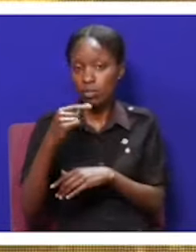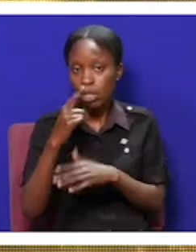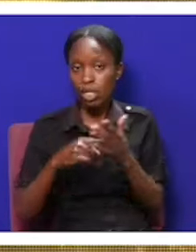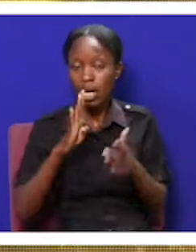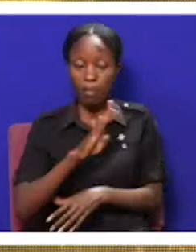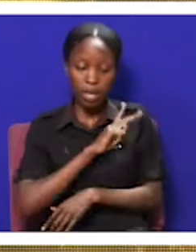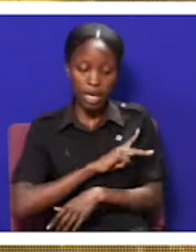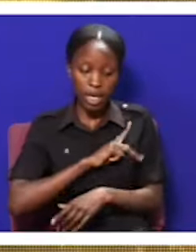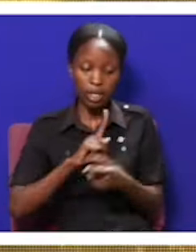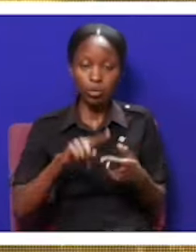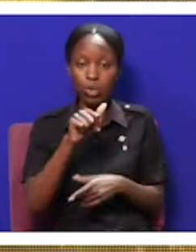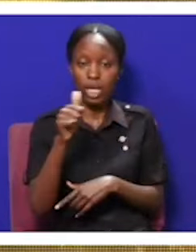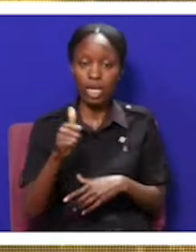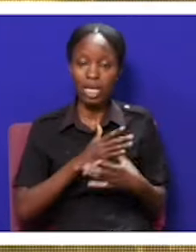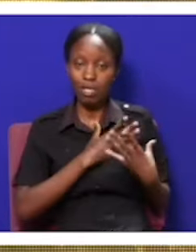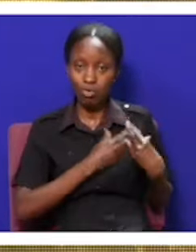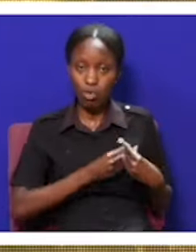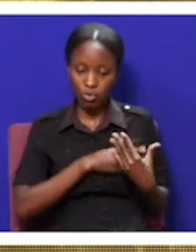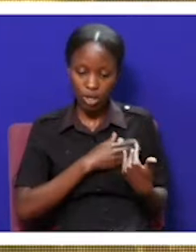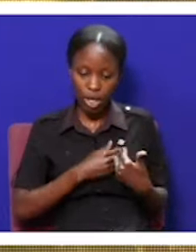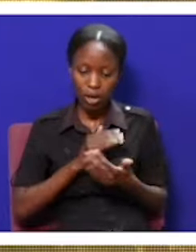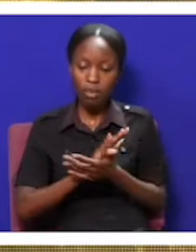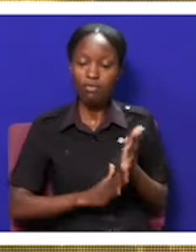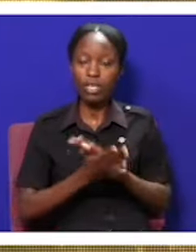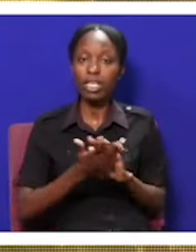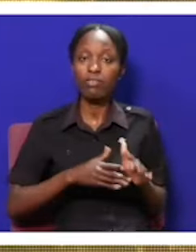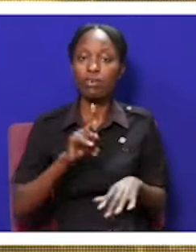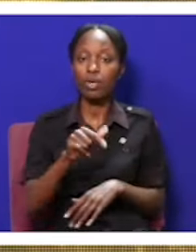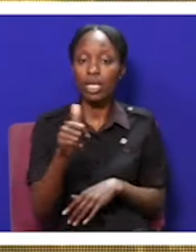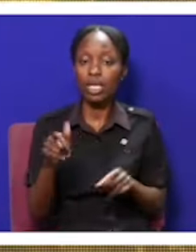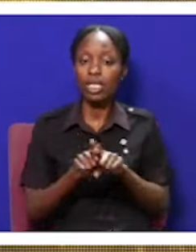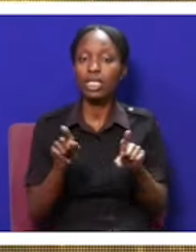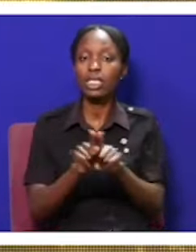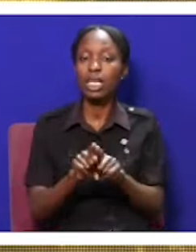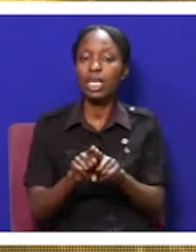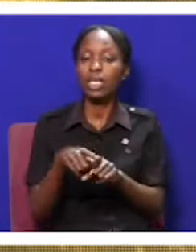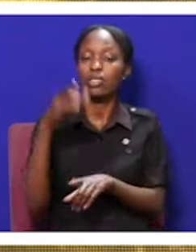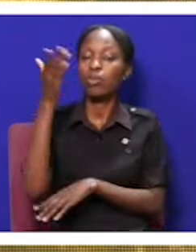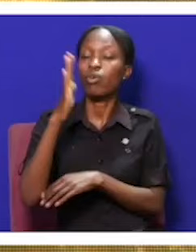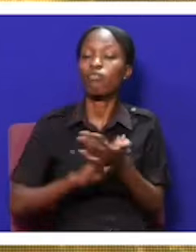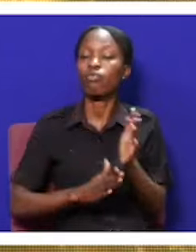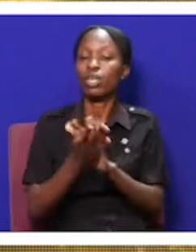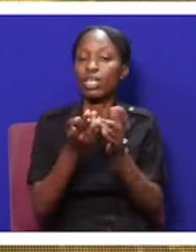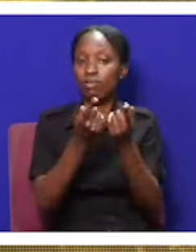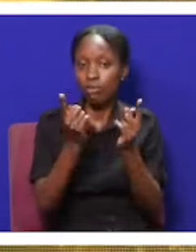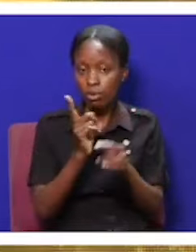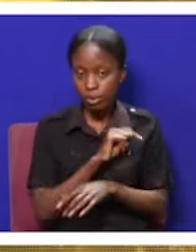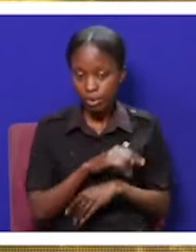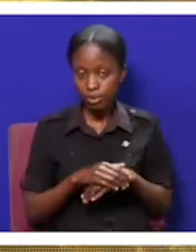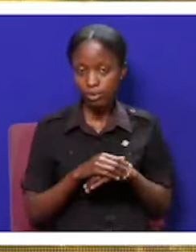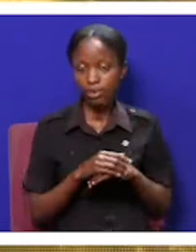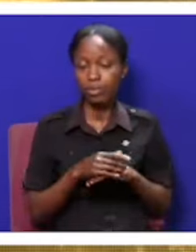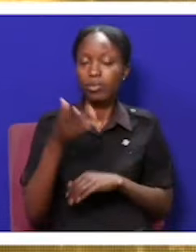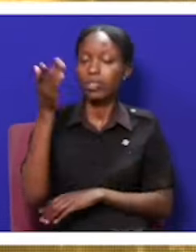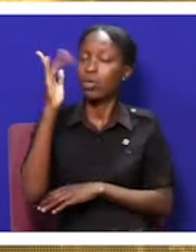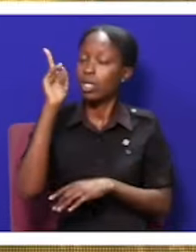one another, tender-hearted, forgiving one another, as God in Christ forgave you. Yes, he has